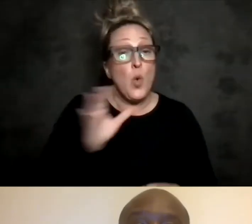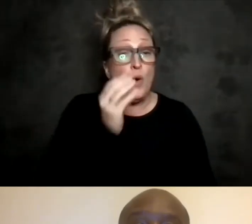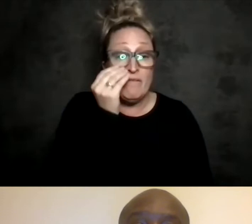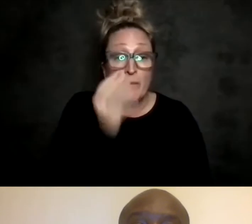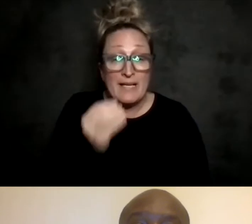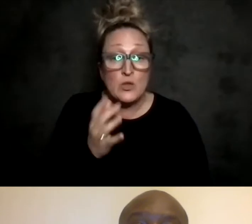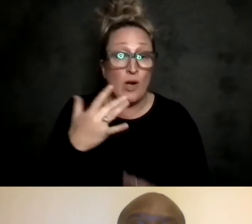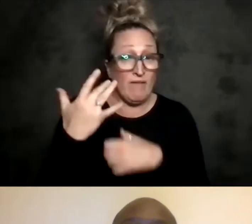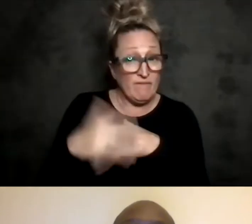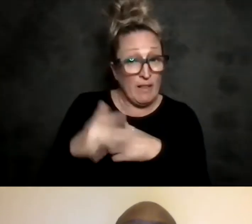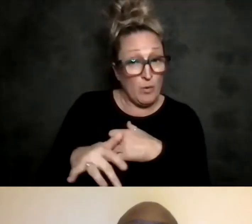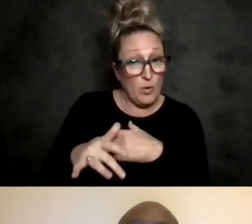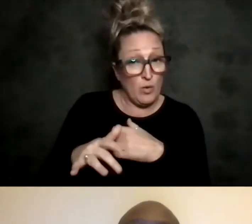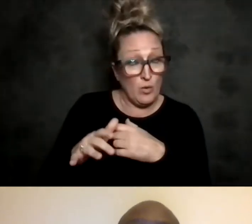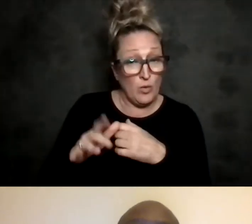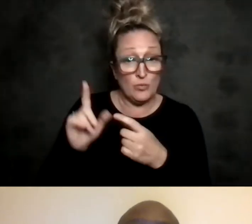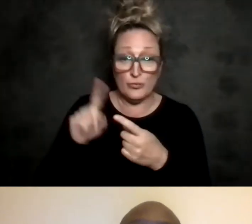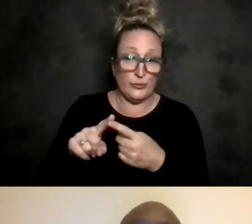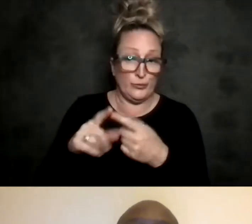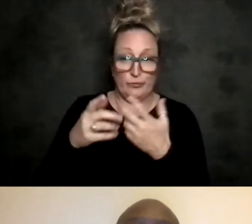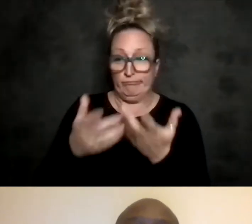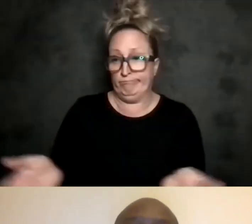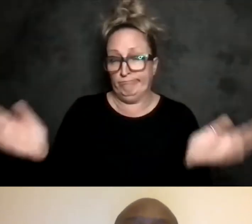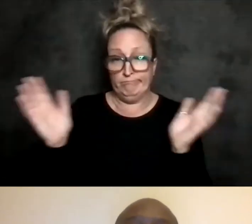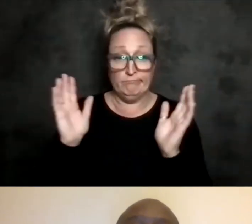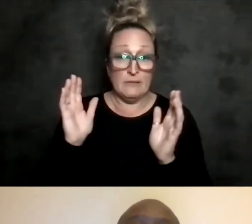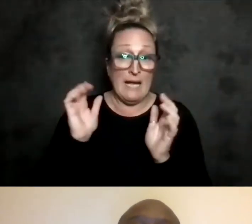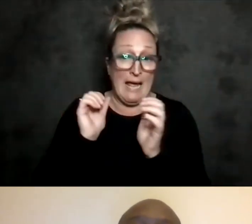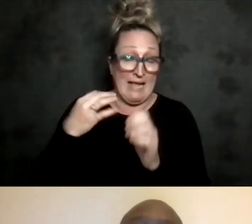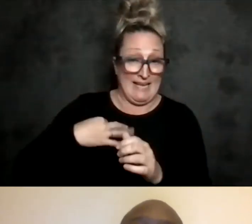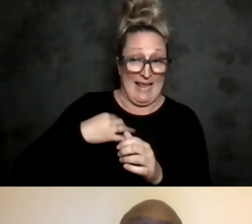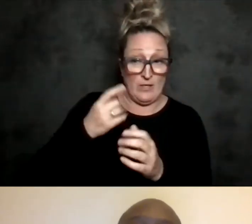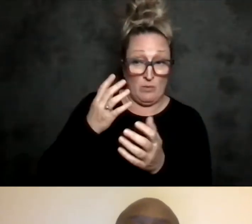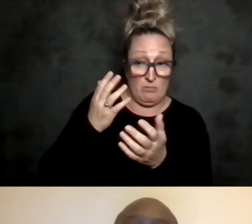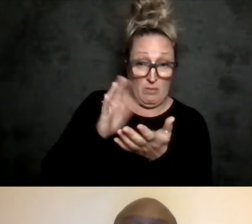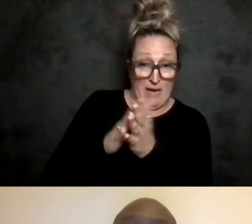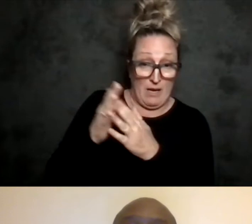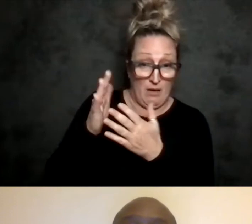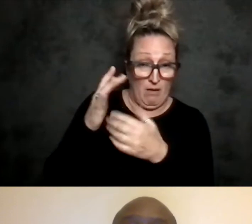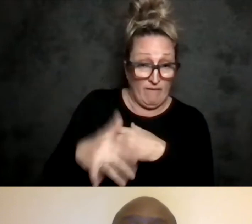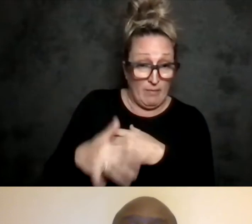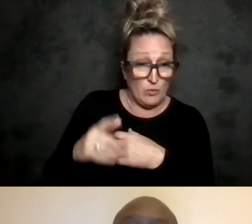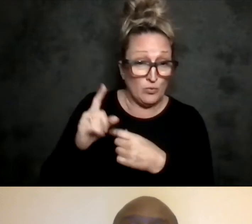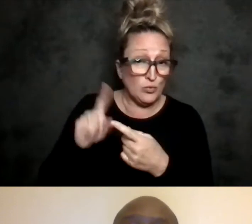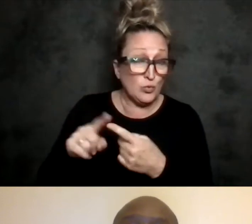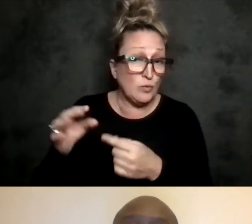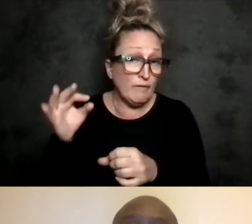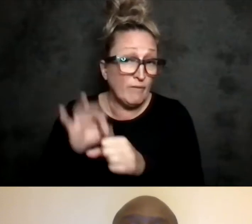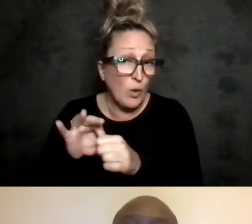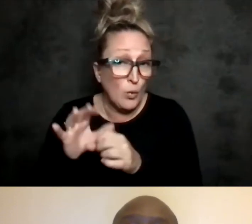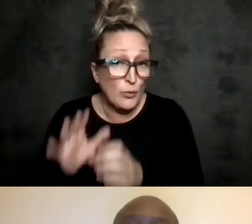information available to, as a candidate, to make your information available to voters,